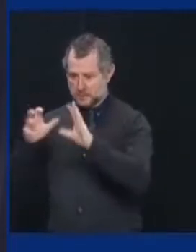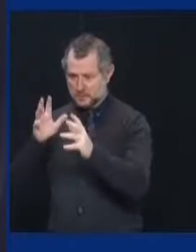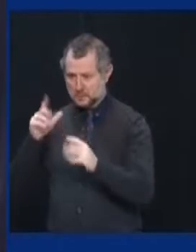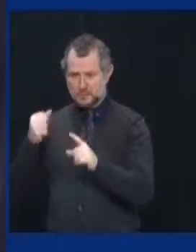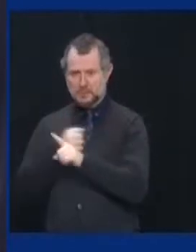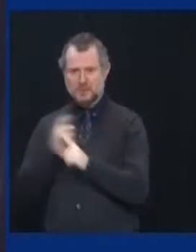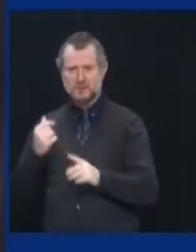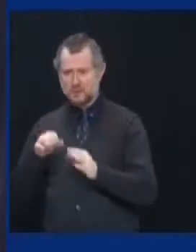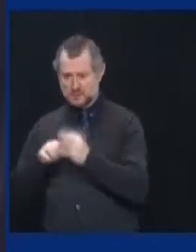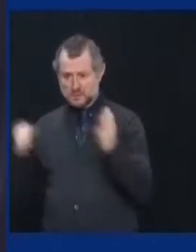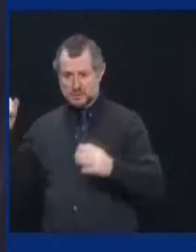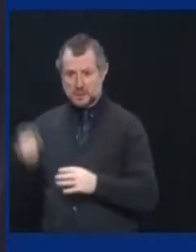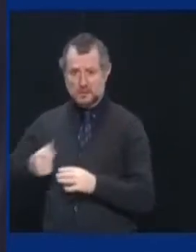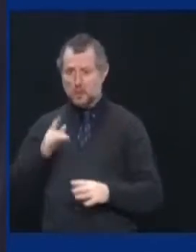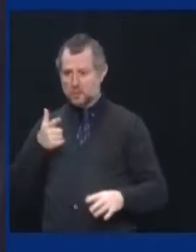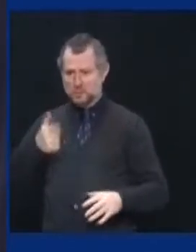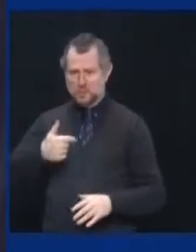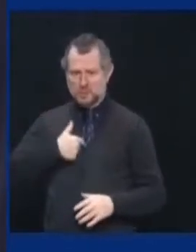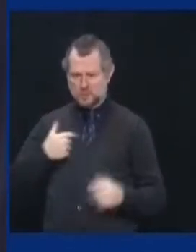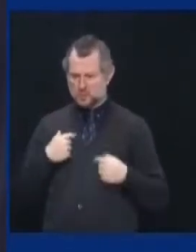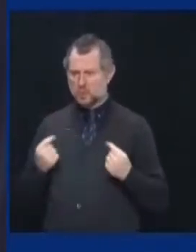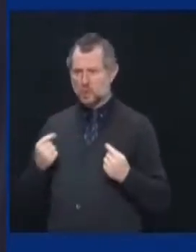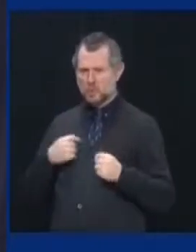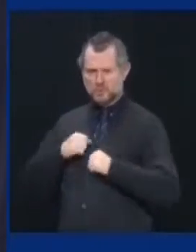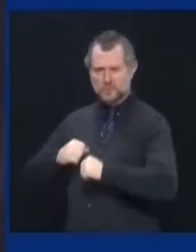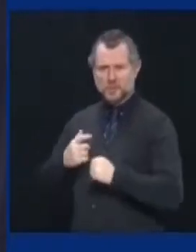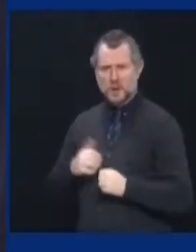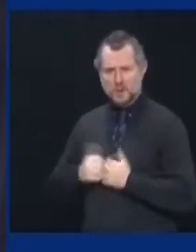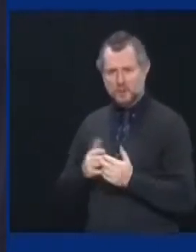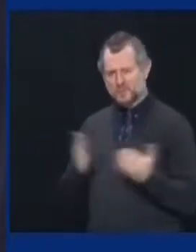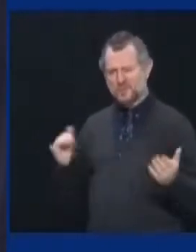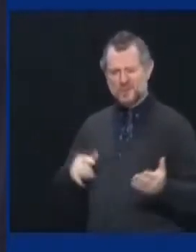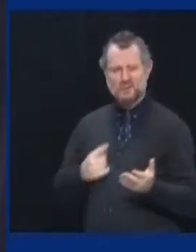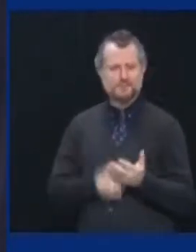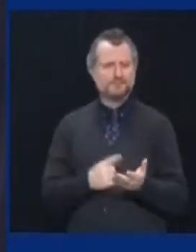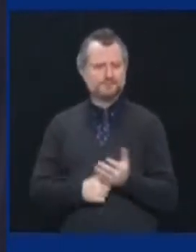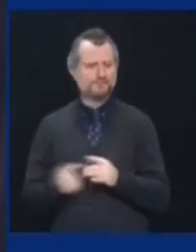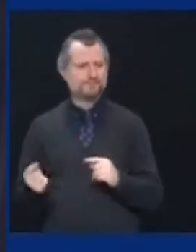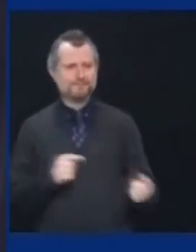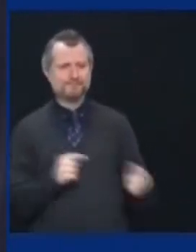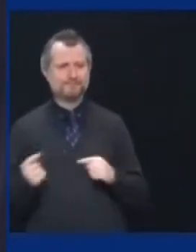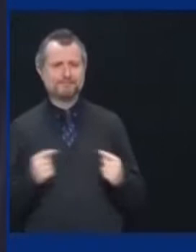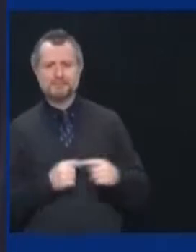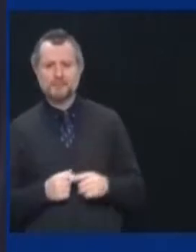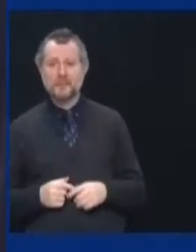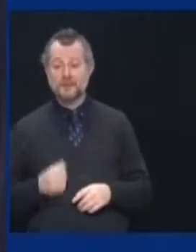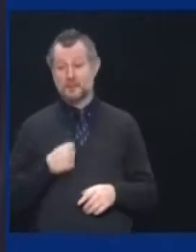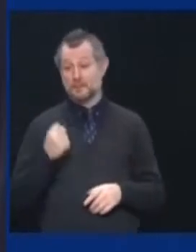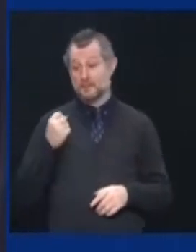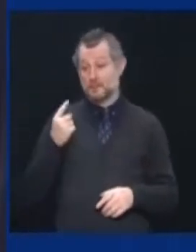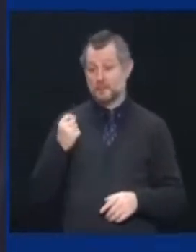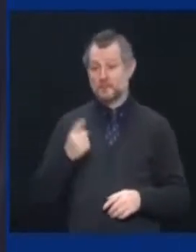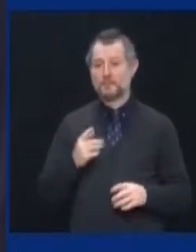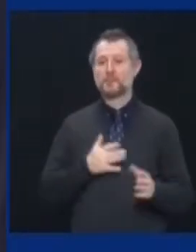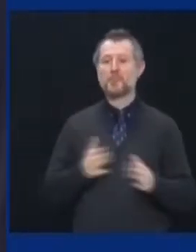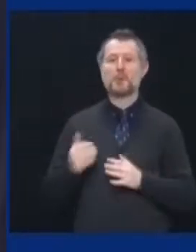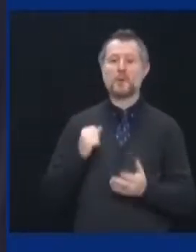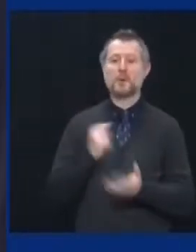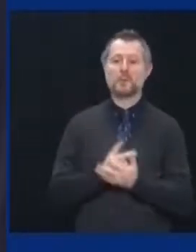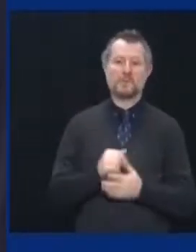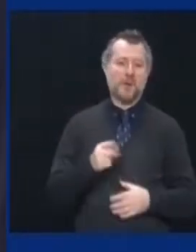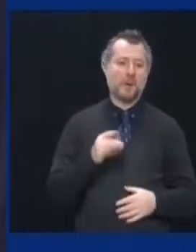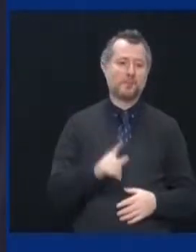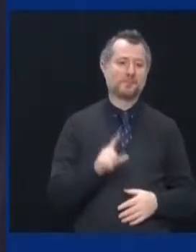or a gun? You have to have that conversation. But they have to have a plan in by April 1. That's